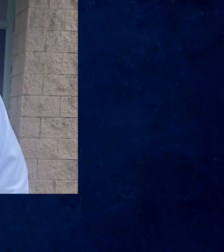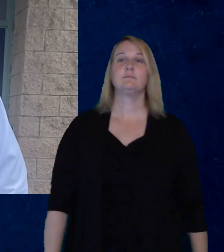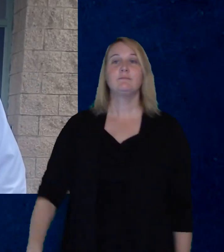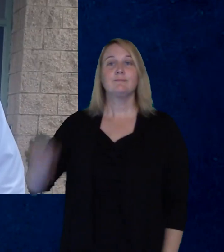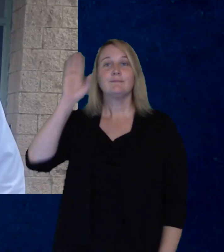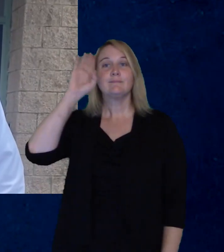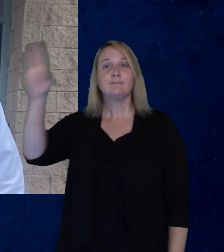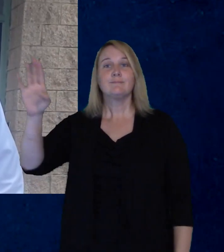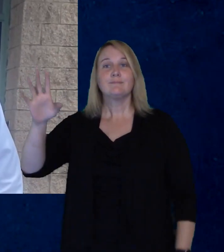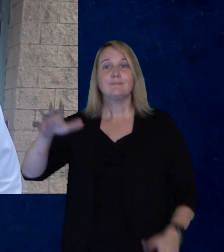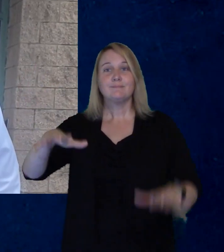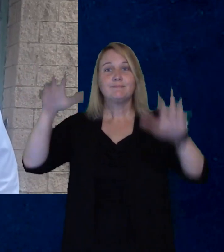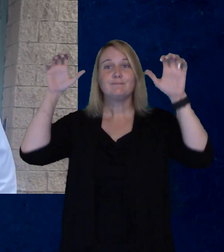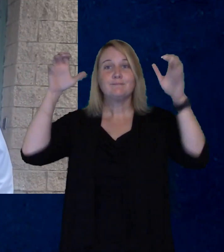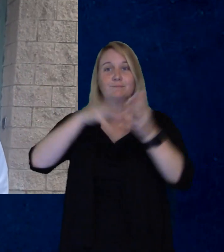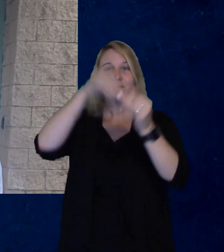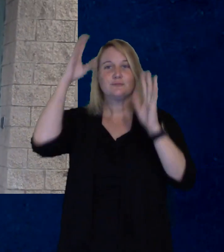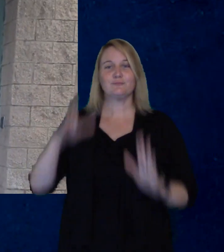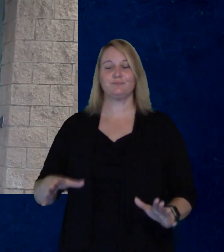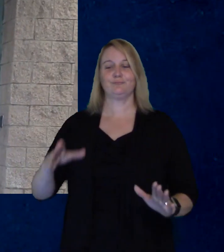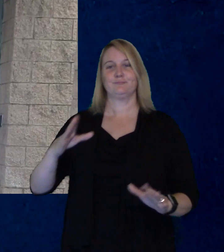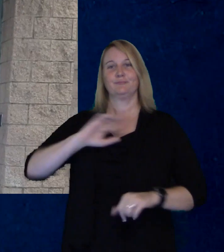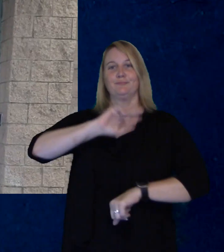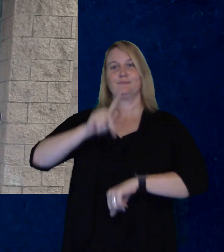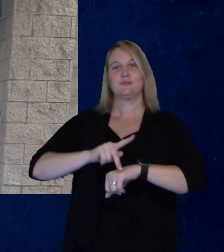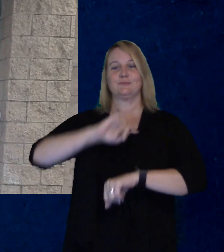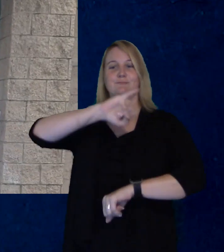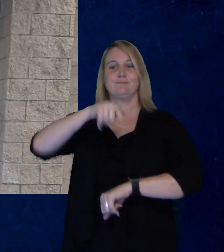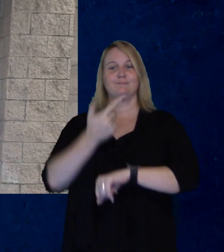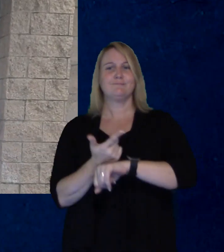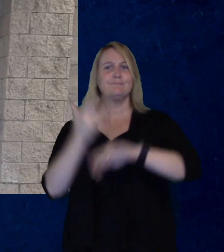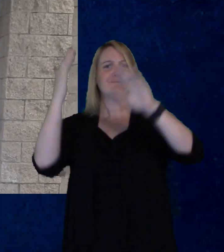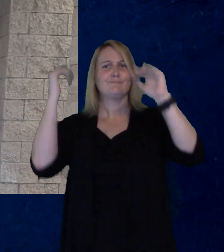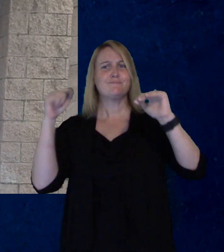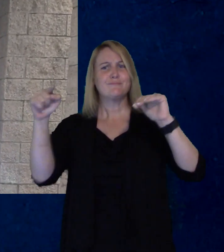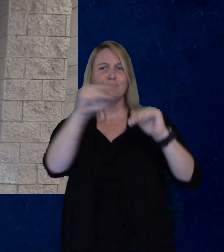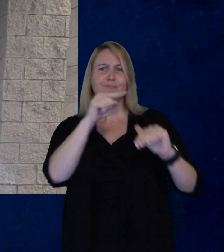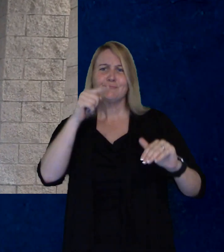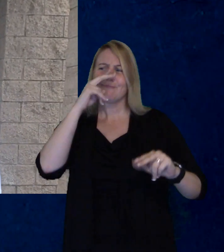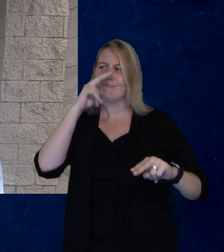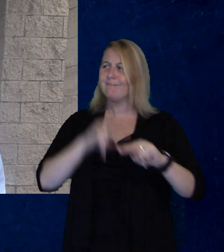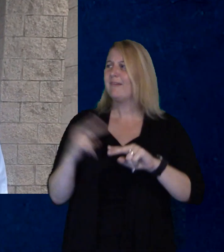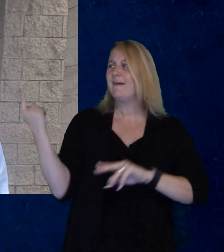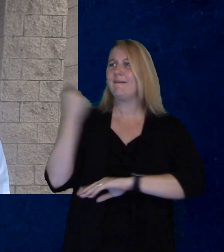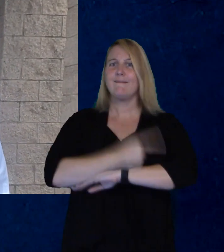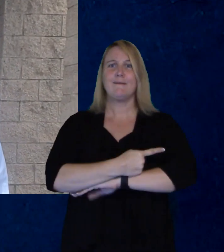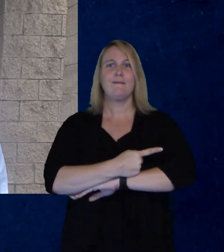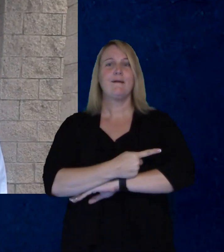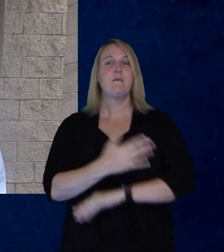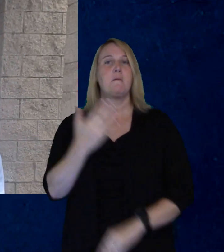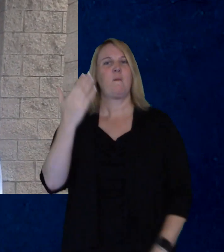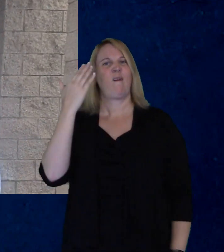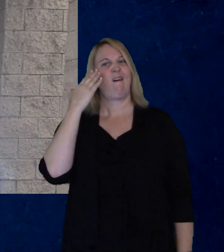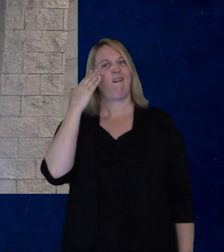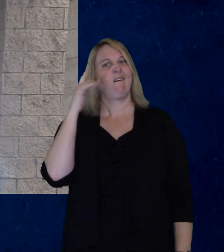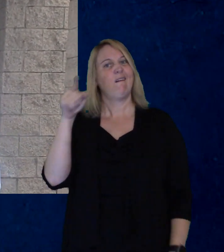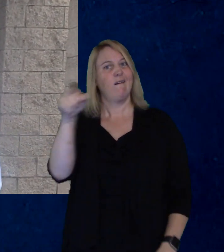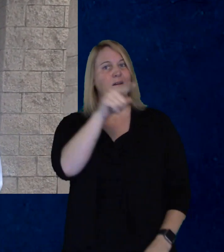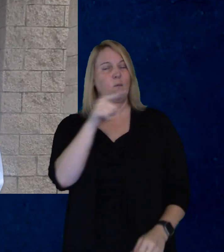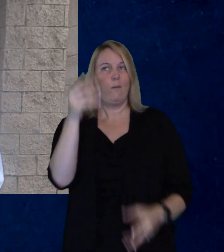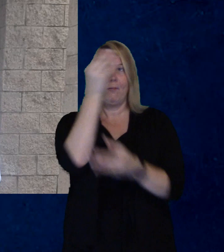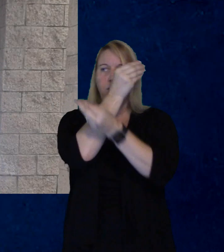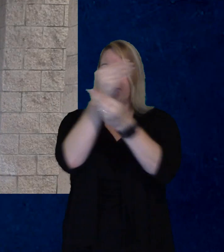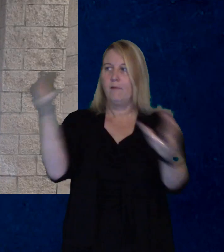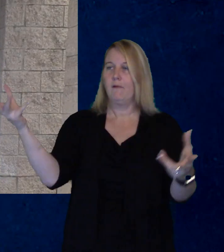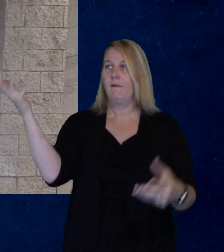Hello, Cougar Nation. This is Principal Livermore, hoping you're having an awesome Monday. I know you've gotten a lot of information about our